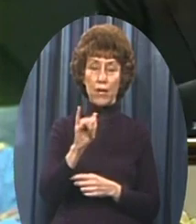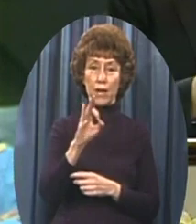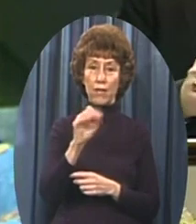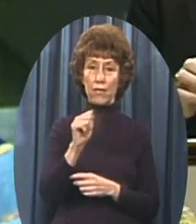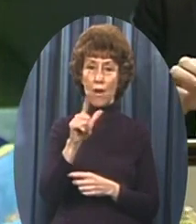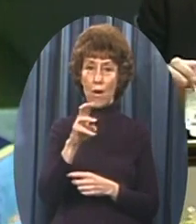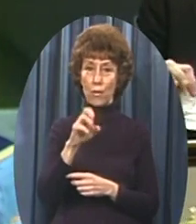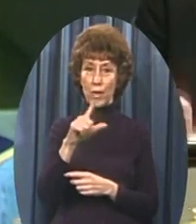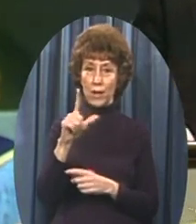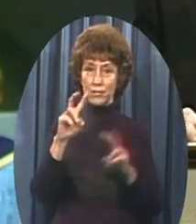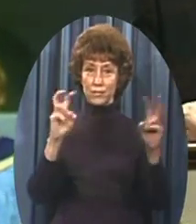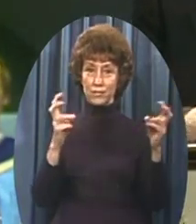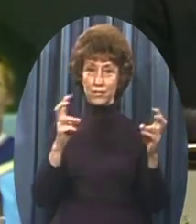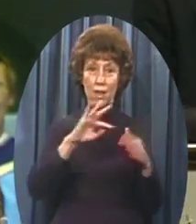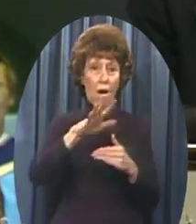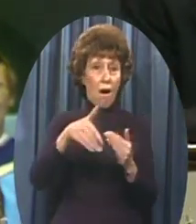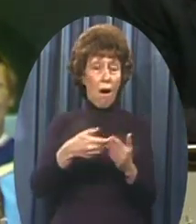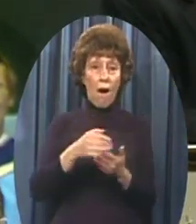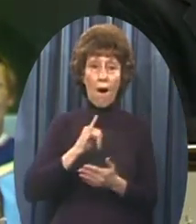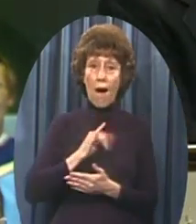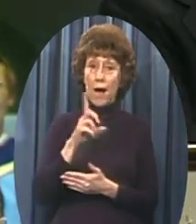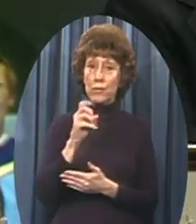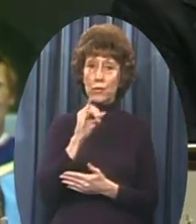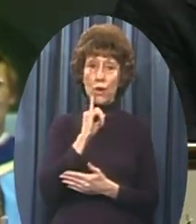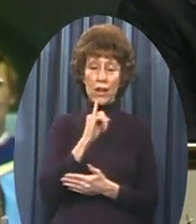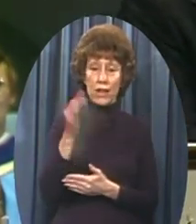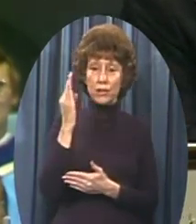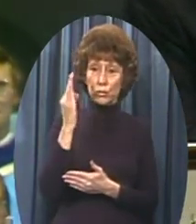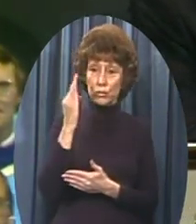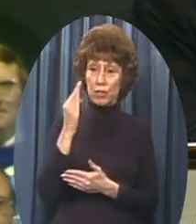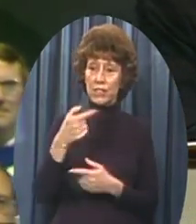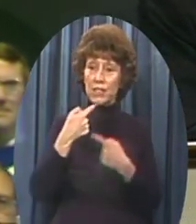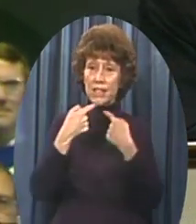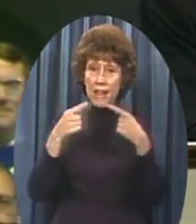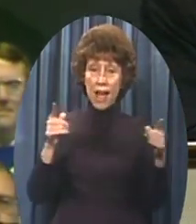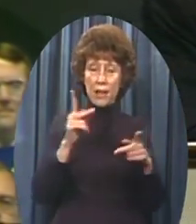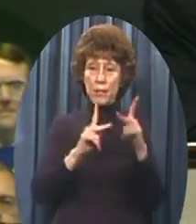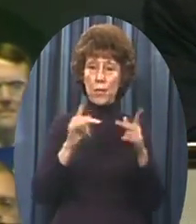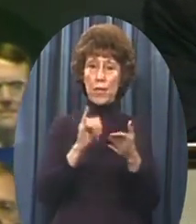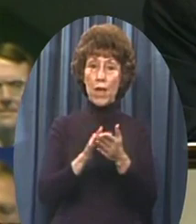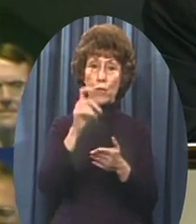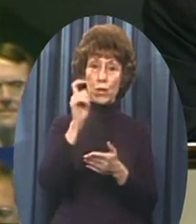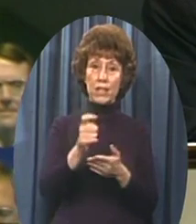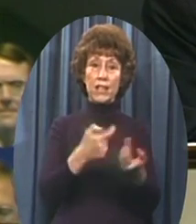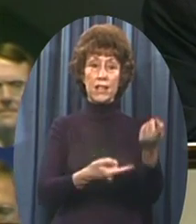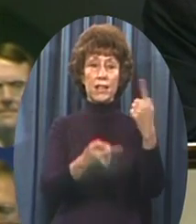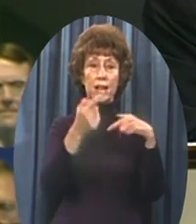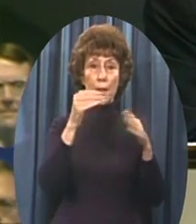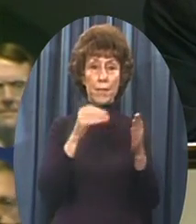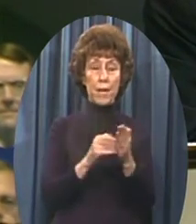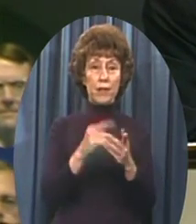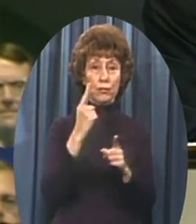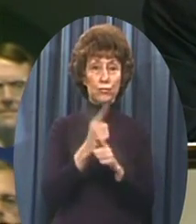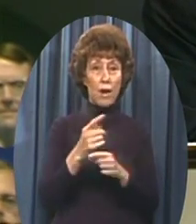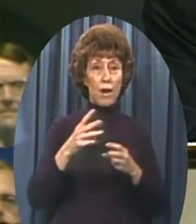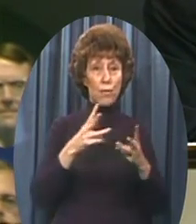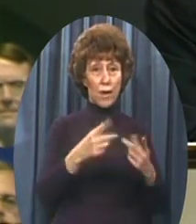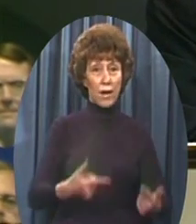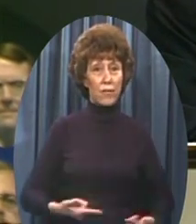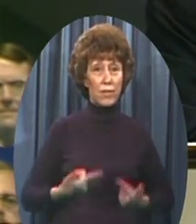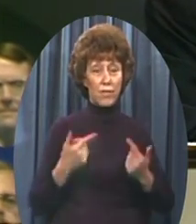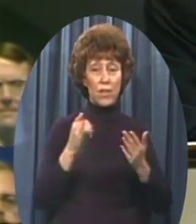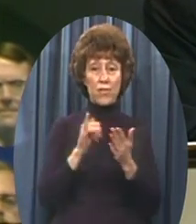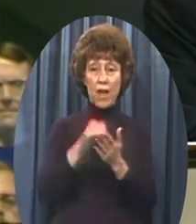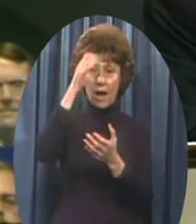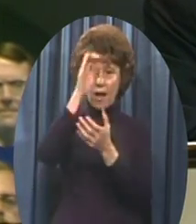All we're doing is telling folks that we need to come back to moral sanity, that the husband-wife relationship is the best approach. That